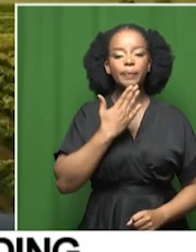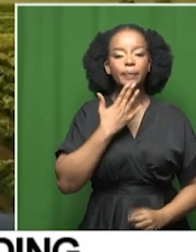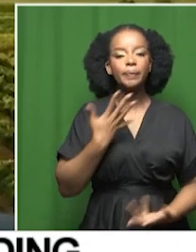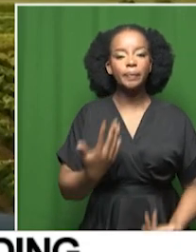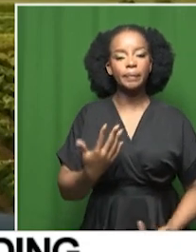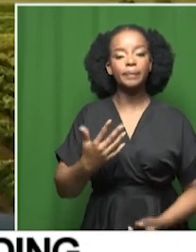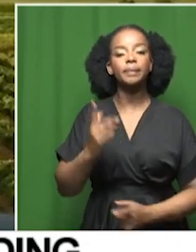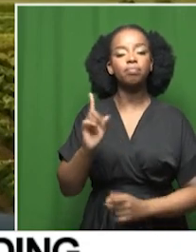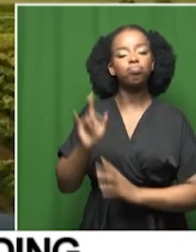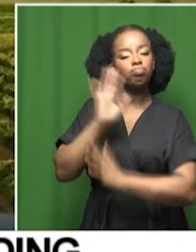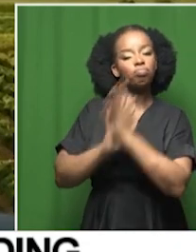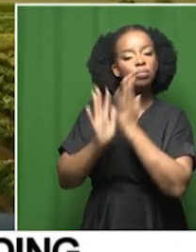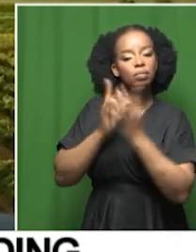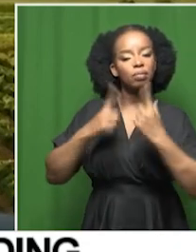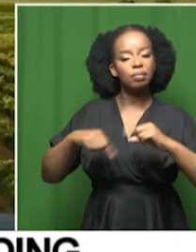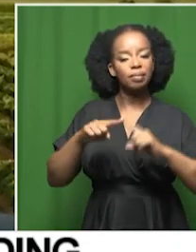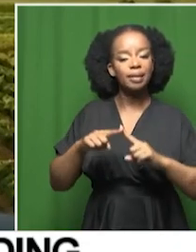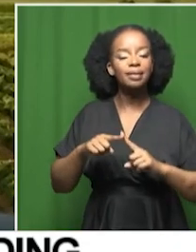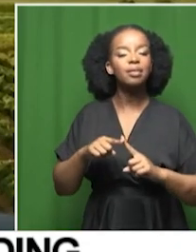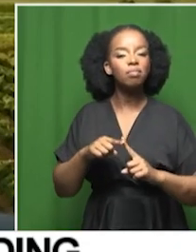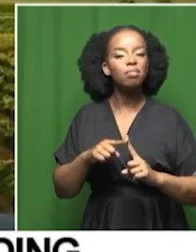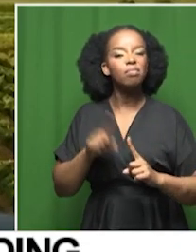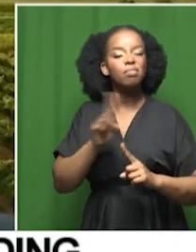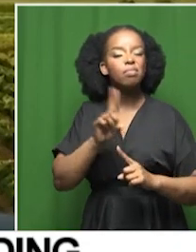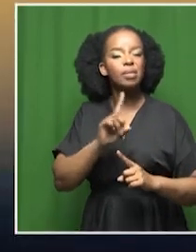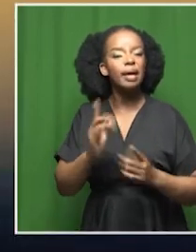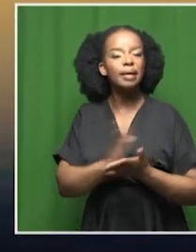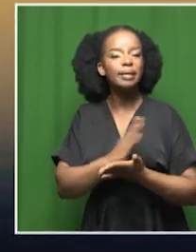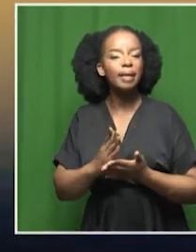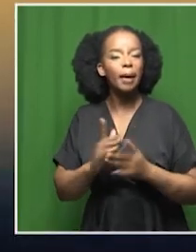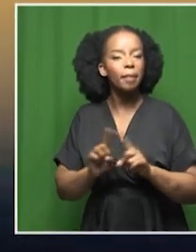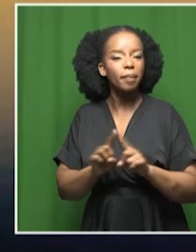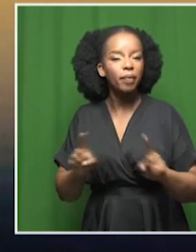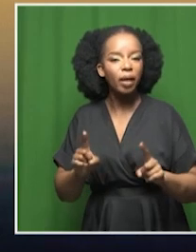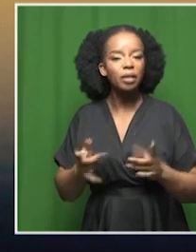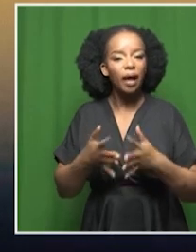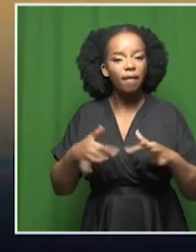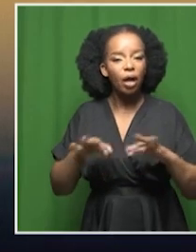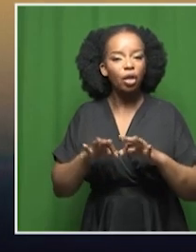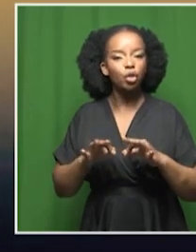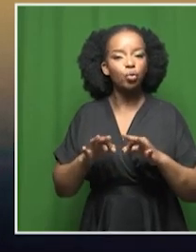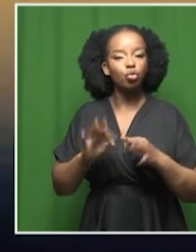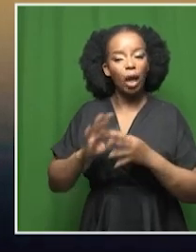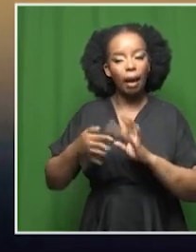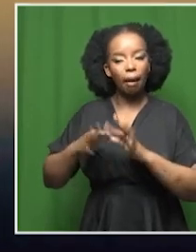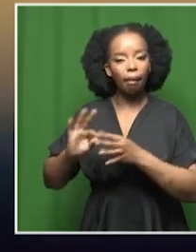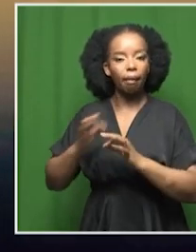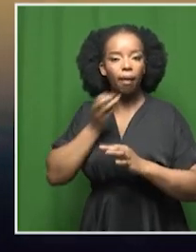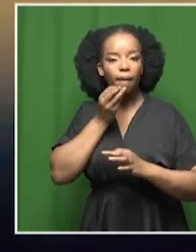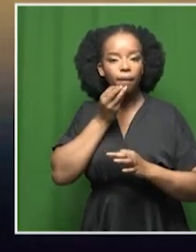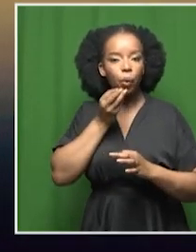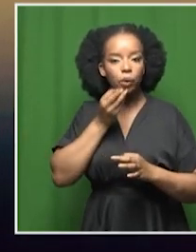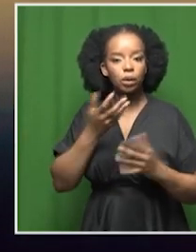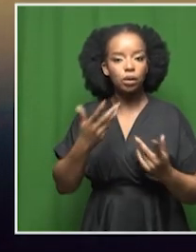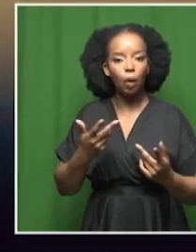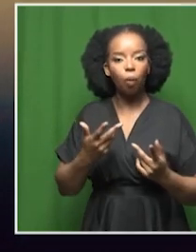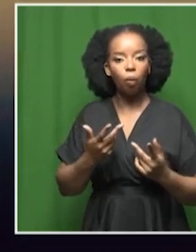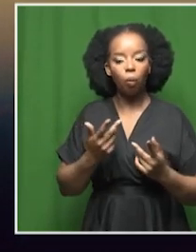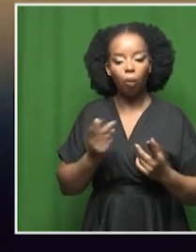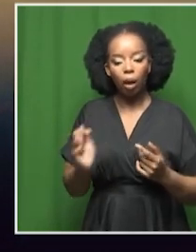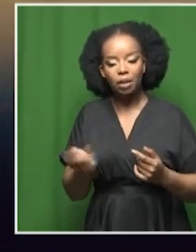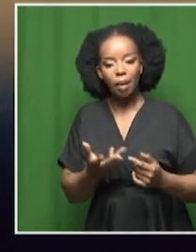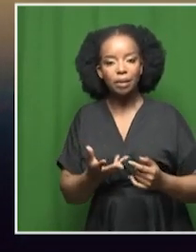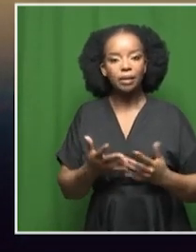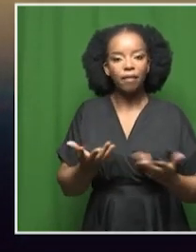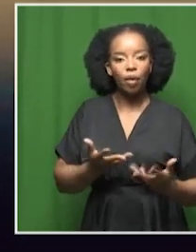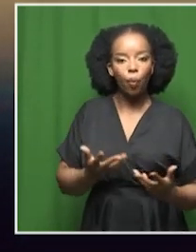the knock-on effect of what some of the value chain in the community of producing food for this